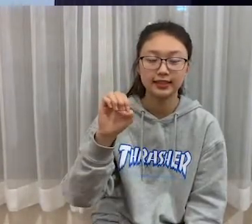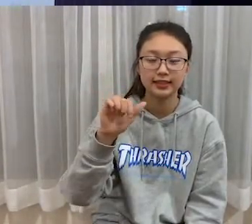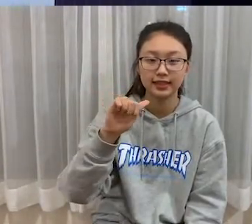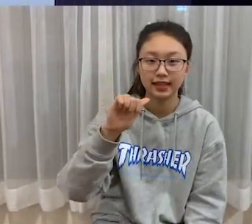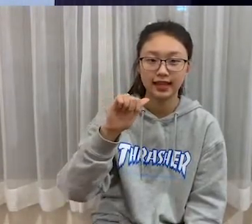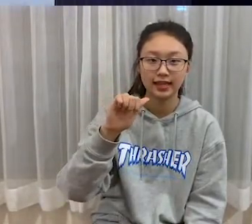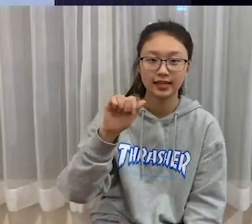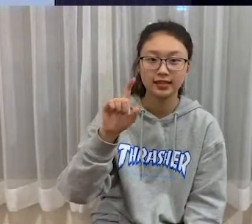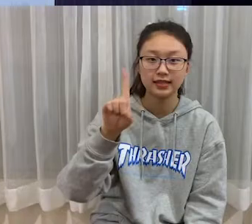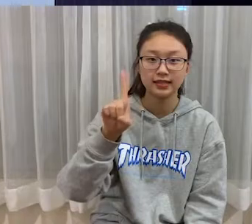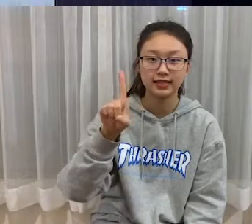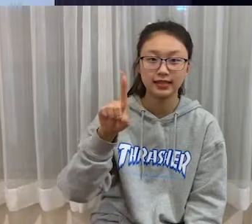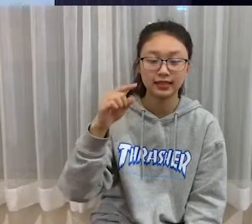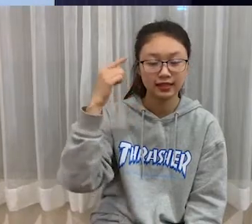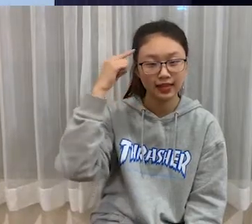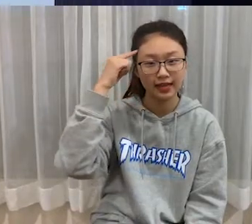head of,